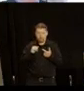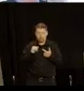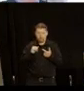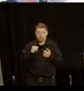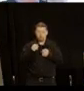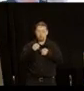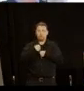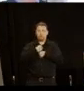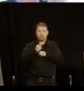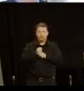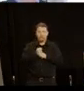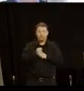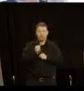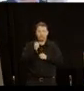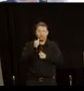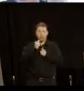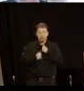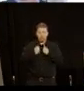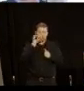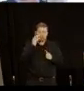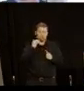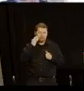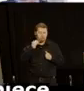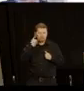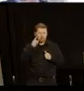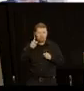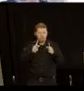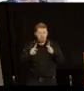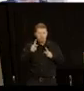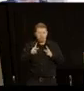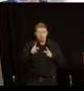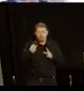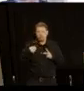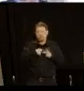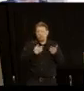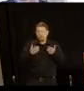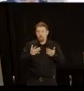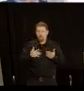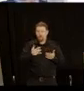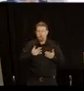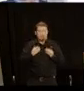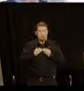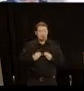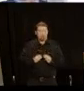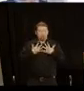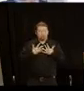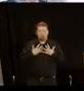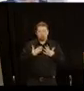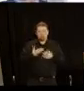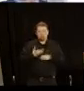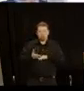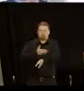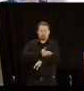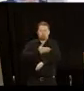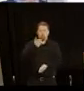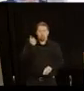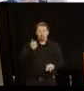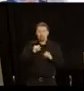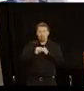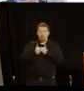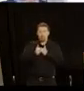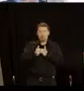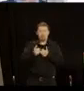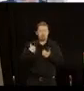to enrich the experience for the individuals and the families that we serve. We'll accomplish this by deepening our relationships